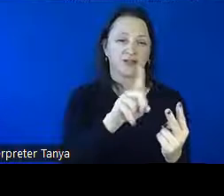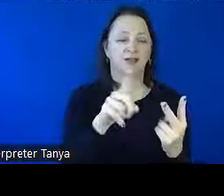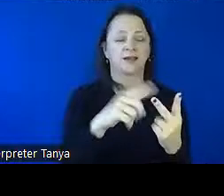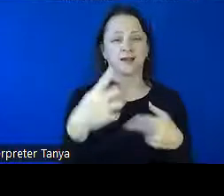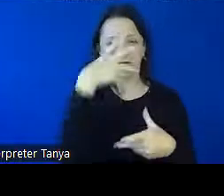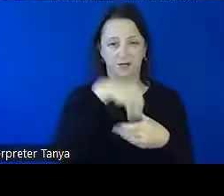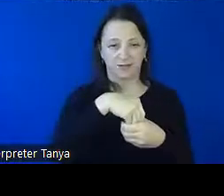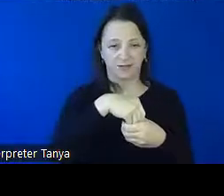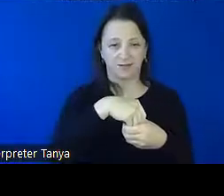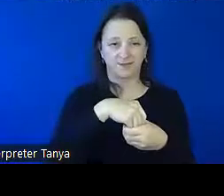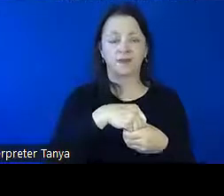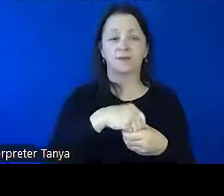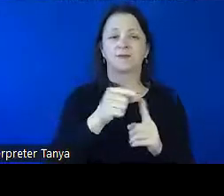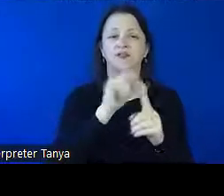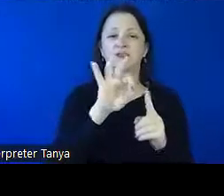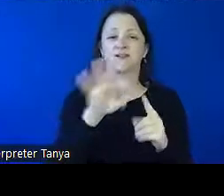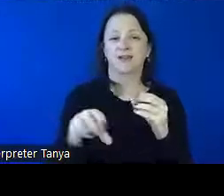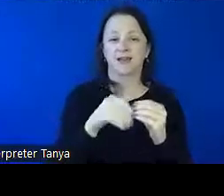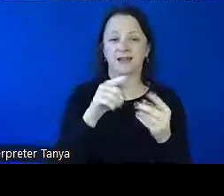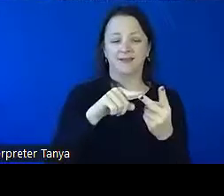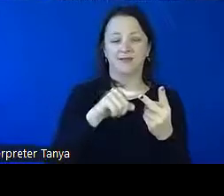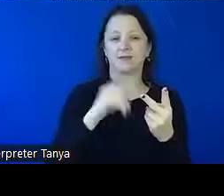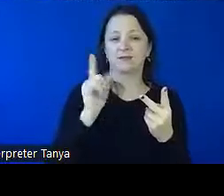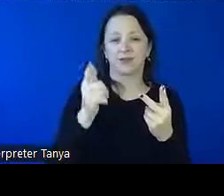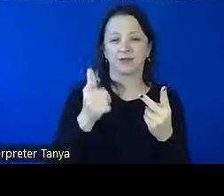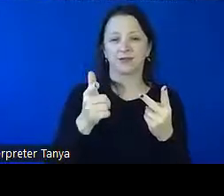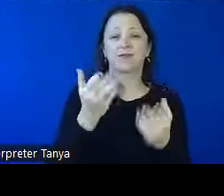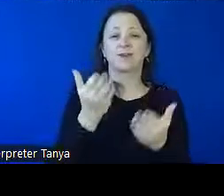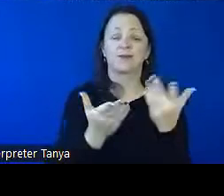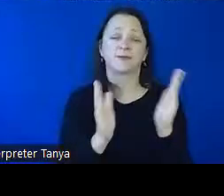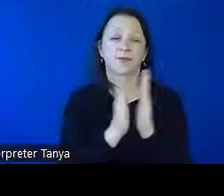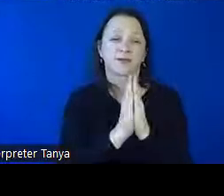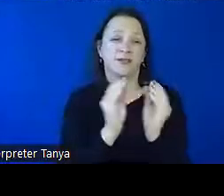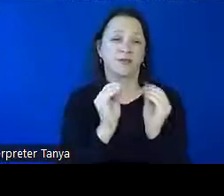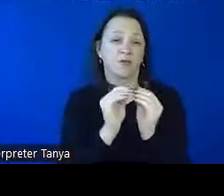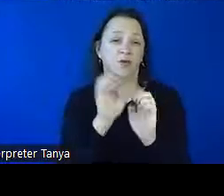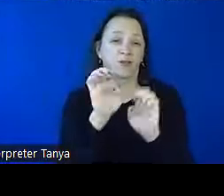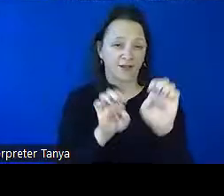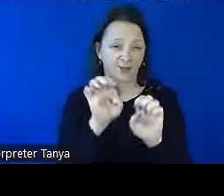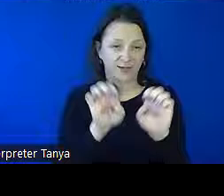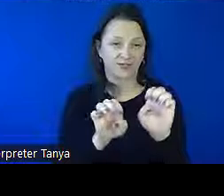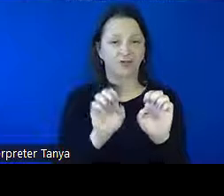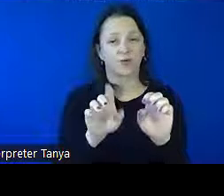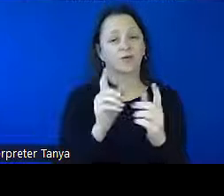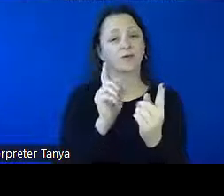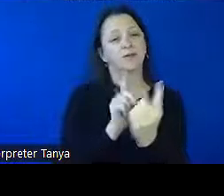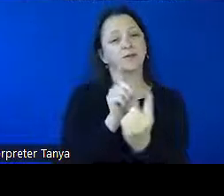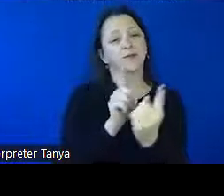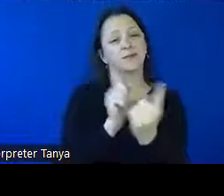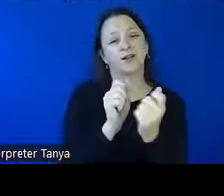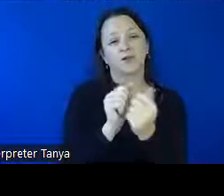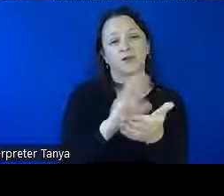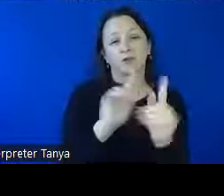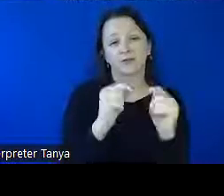a little bit new part of the diagnostic picture, it might mean that requesting additional evaluations or meeting with school teams is